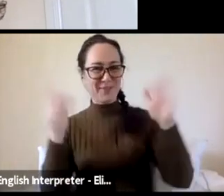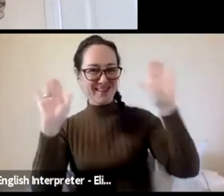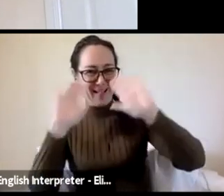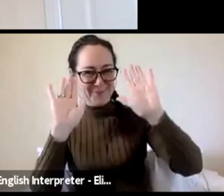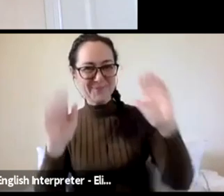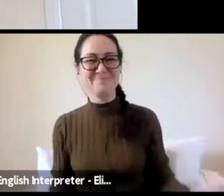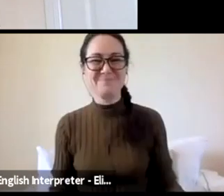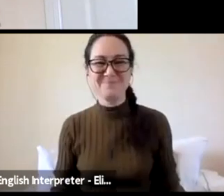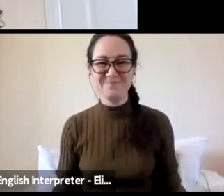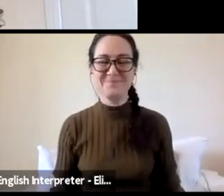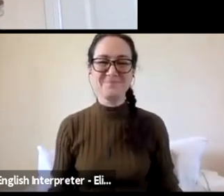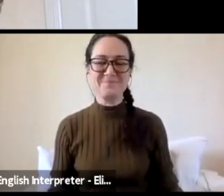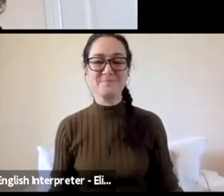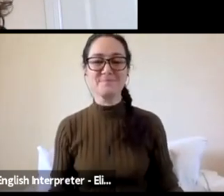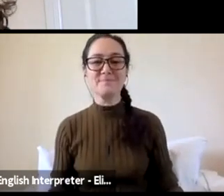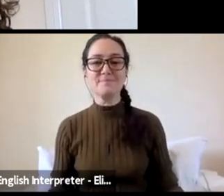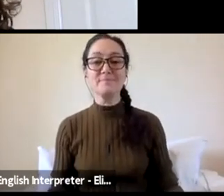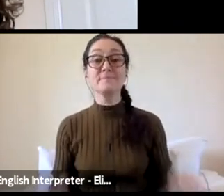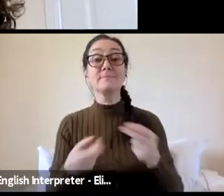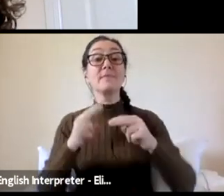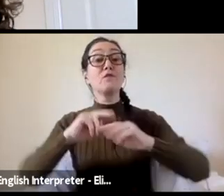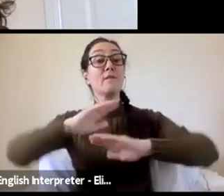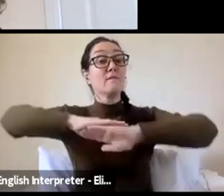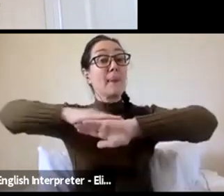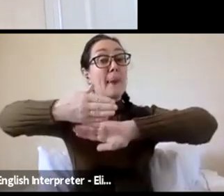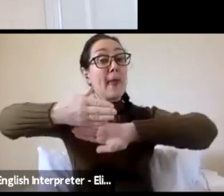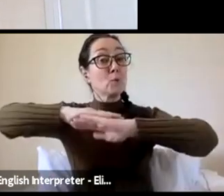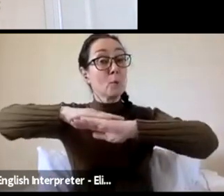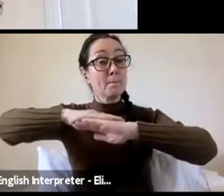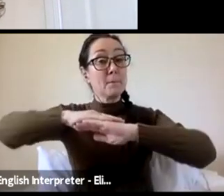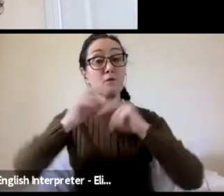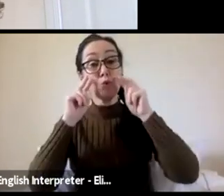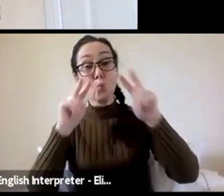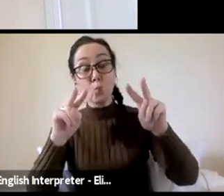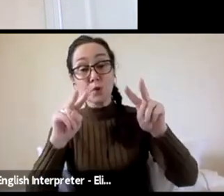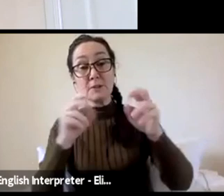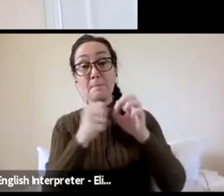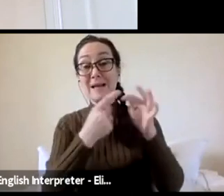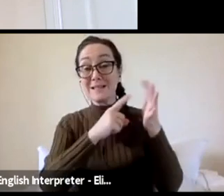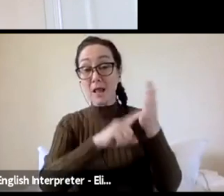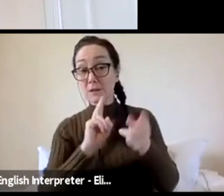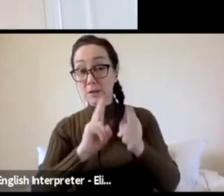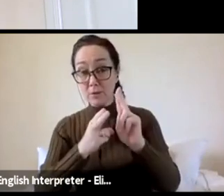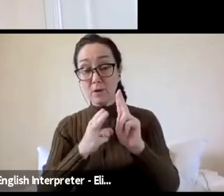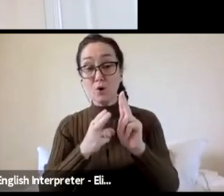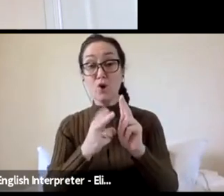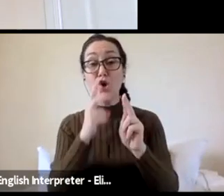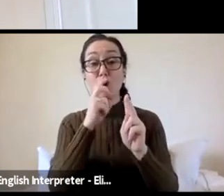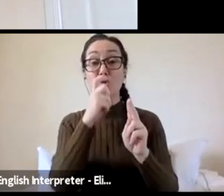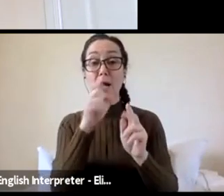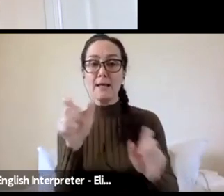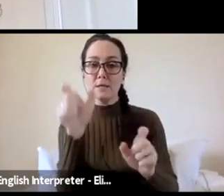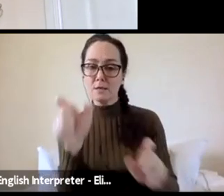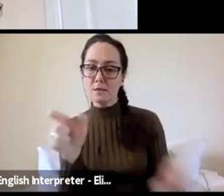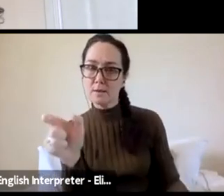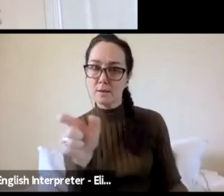now. On a laptop, if you are watching the BSL and you're using it, you can actually drag the windows out so they're a bit